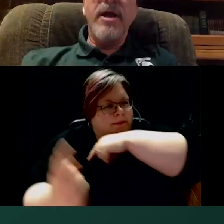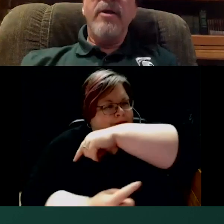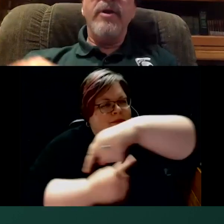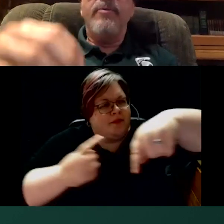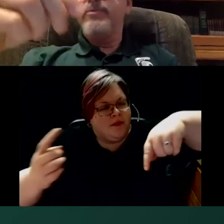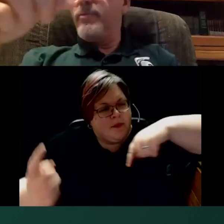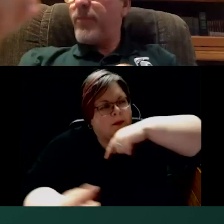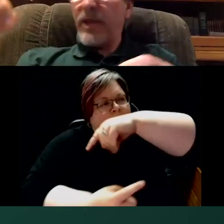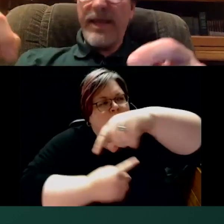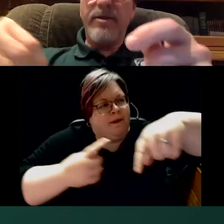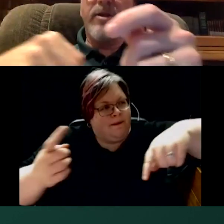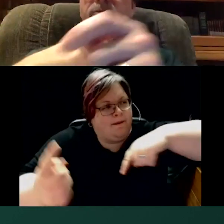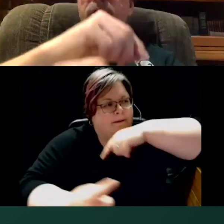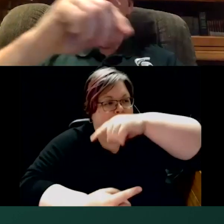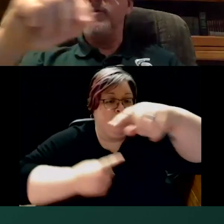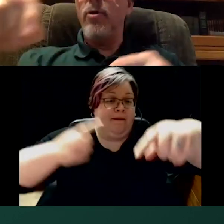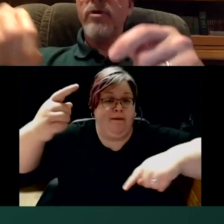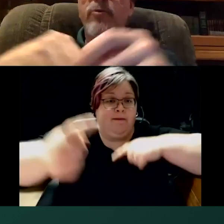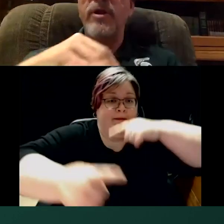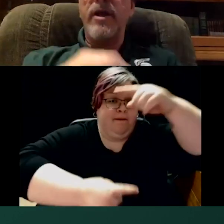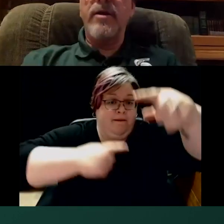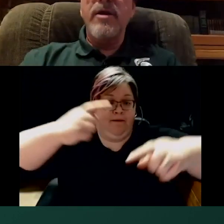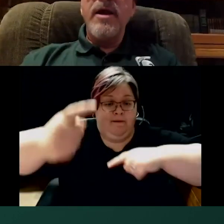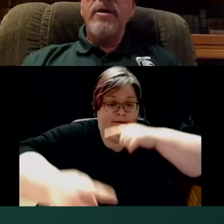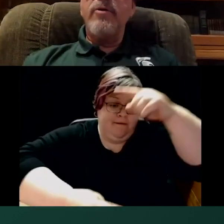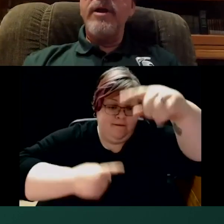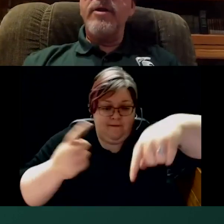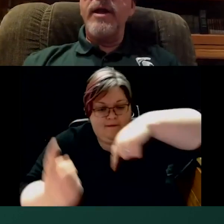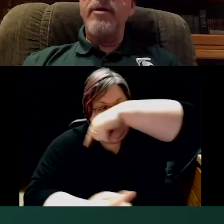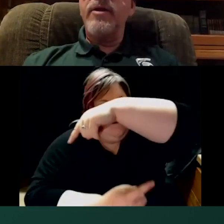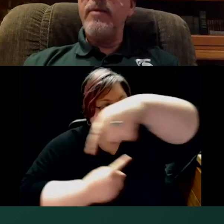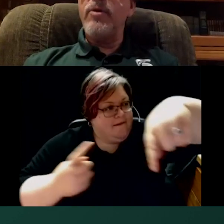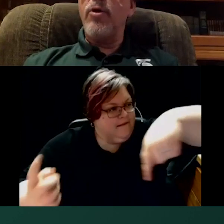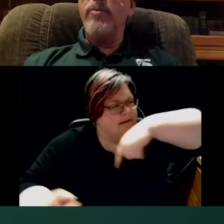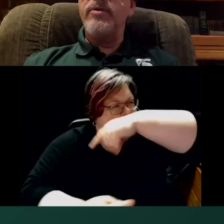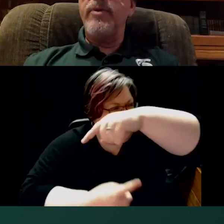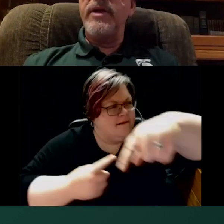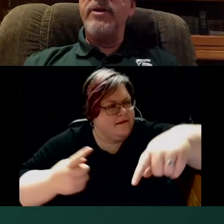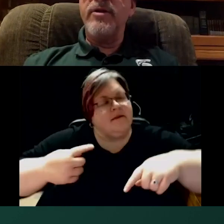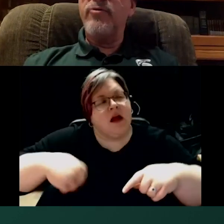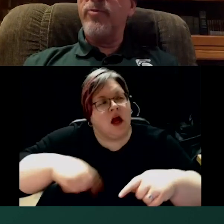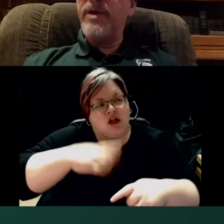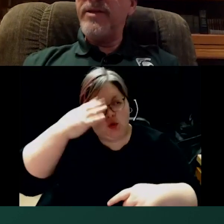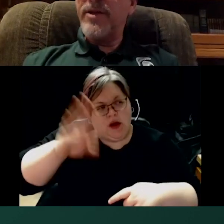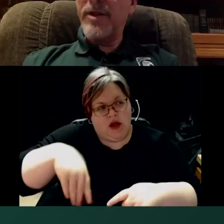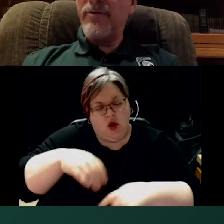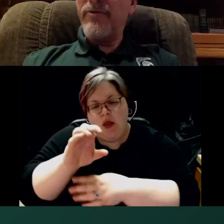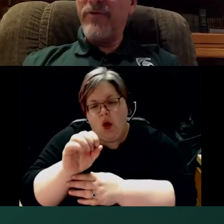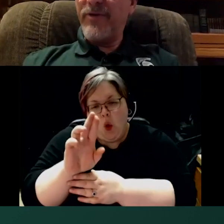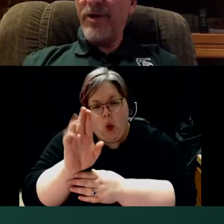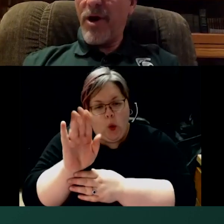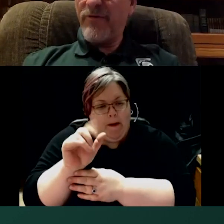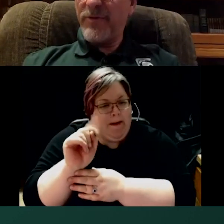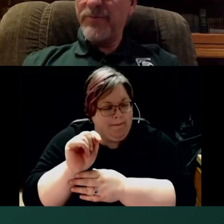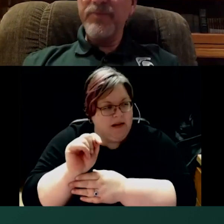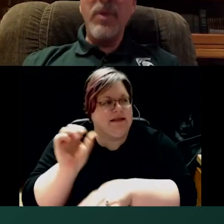angles. The planes of the nodes recess. So it's a stable orbit, but it doesn't repeat itself